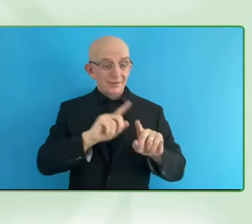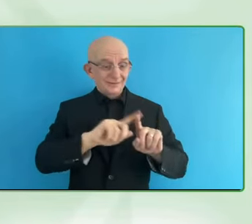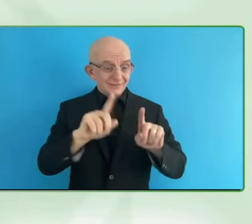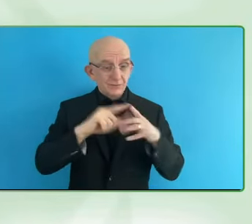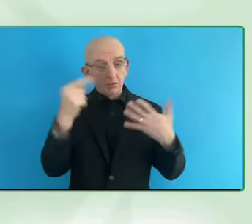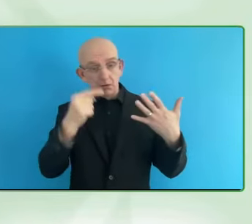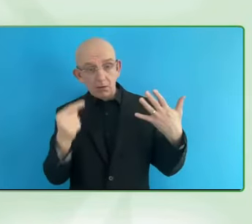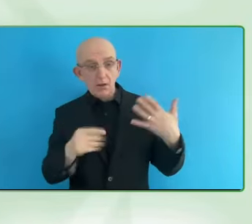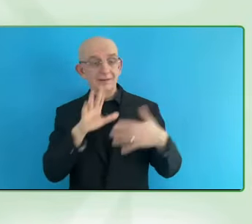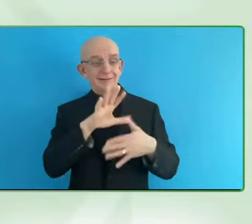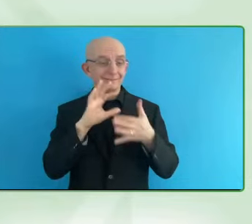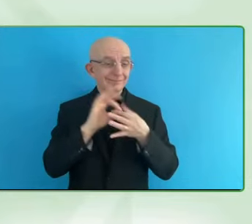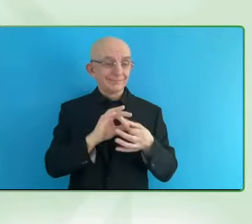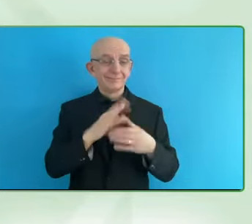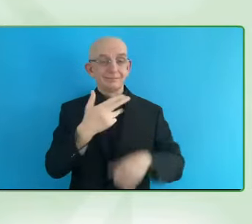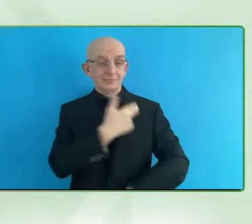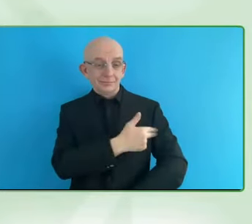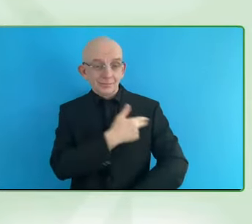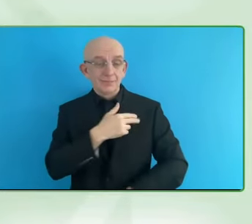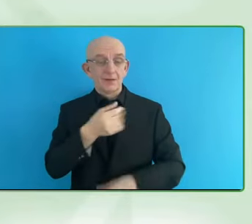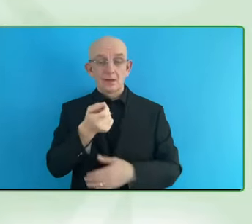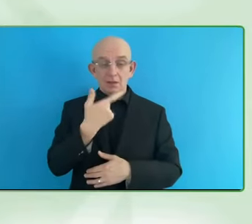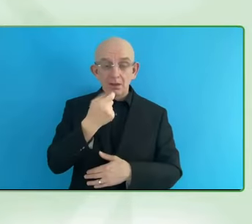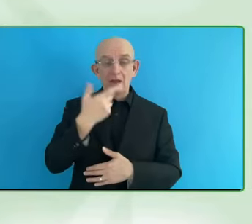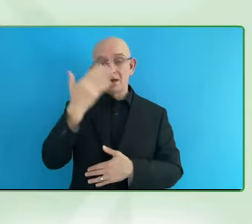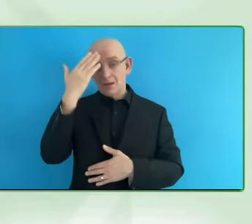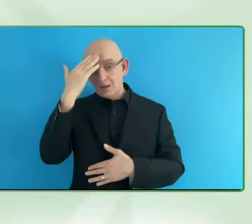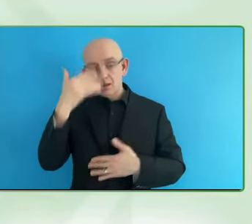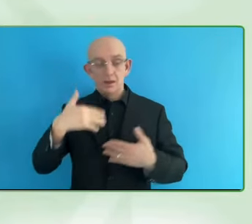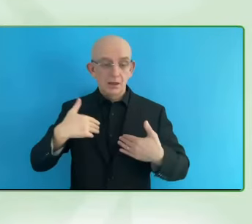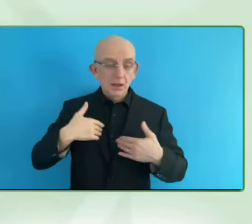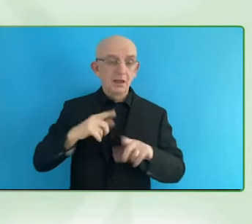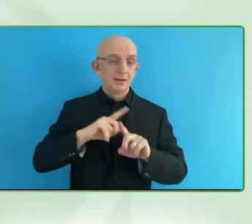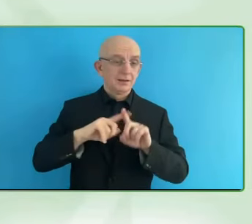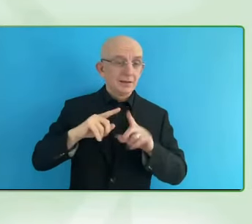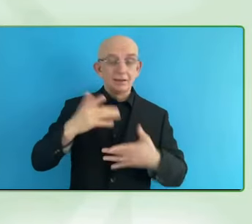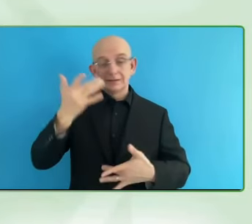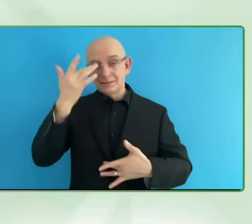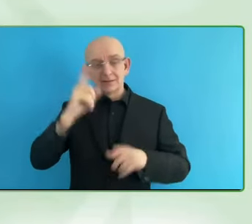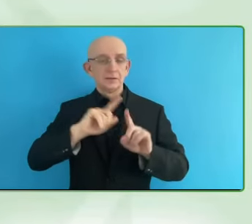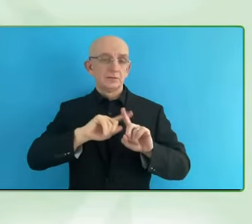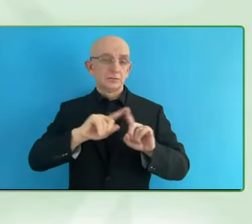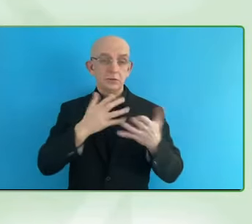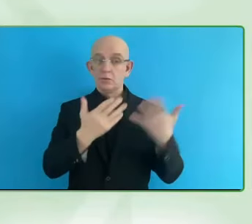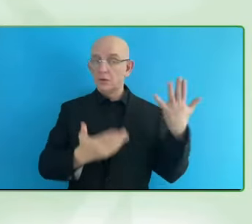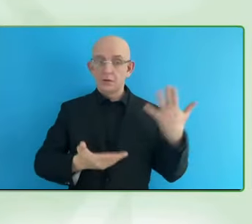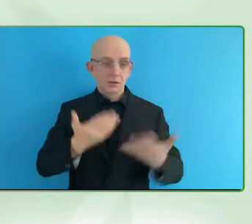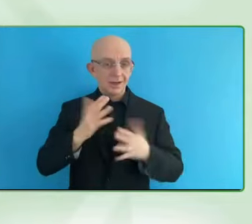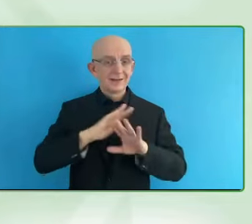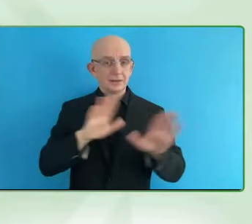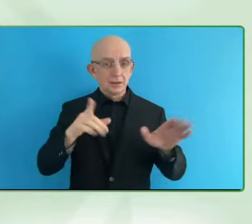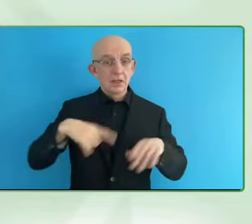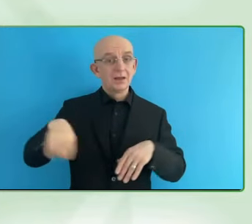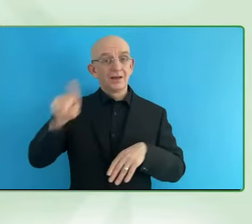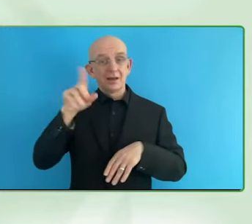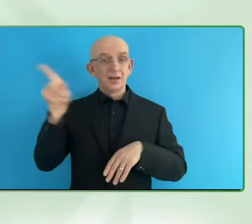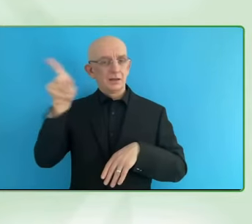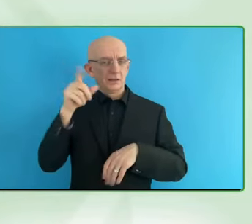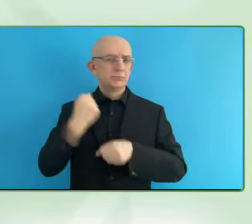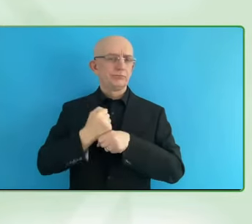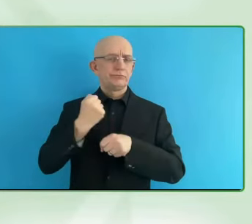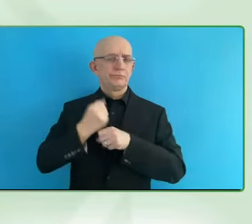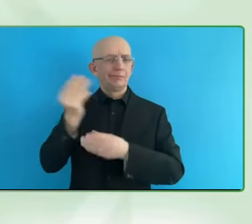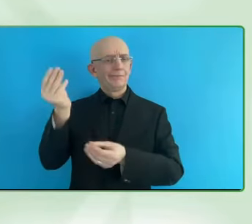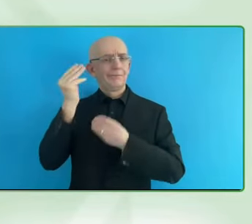time, no matter how experienced people are and how knowledgeable and how academic, when it comes to an